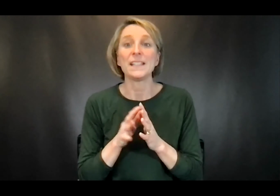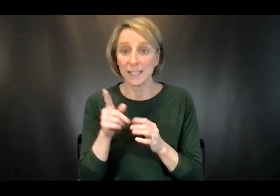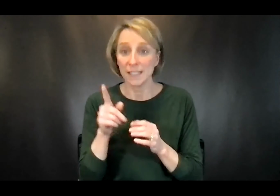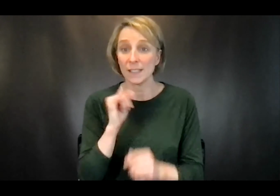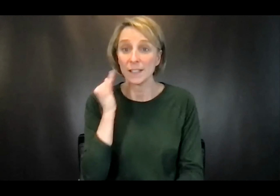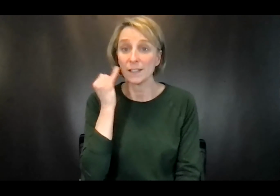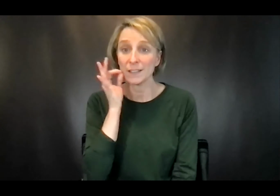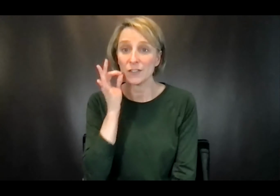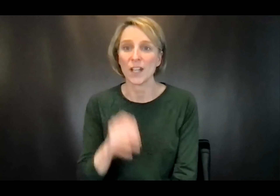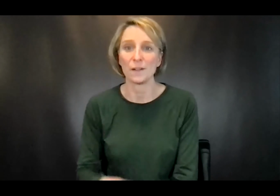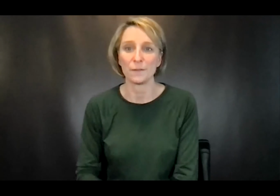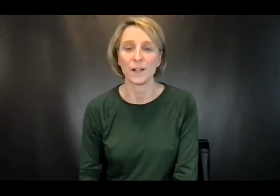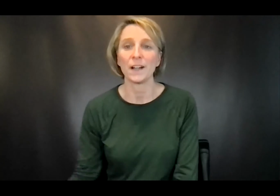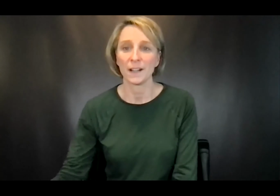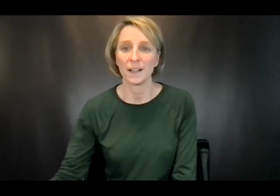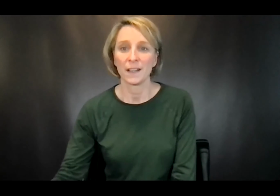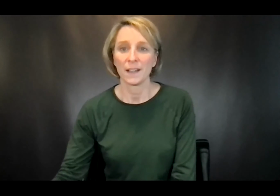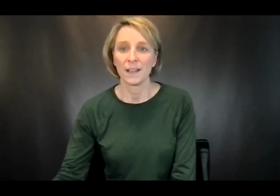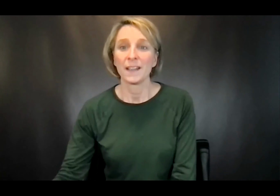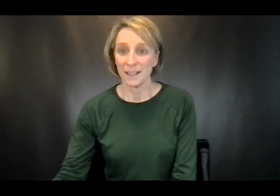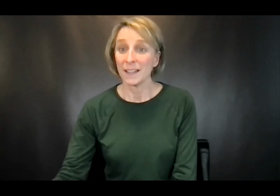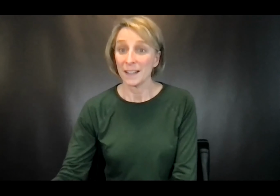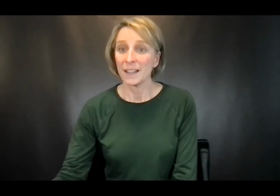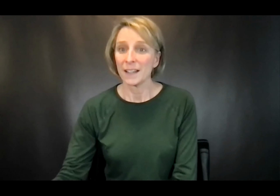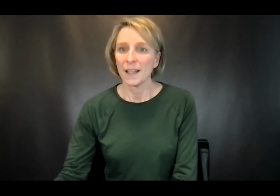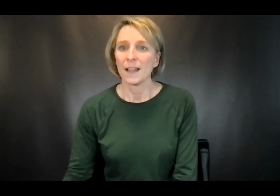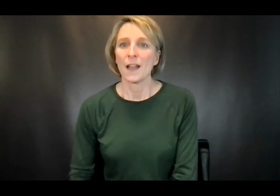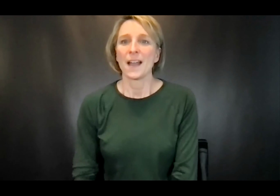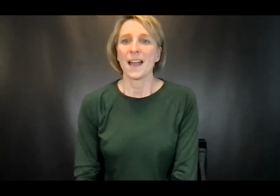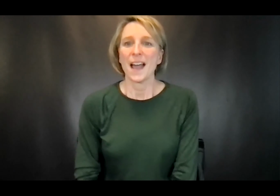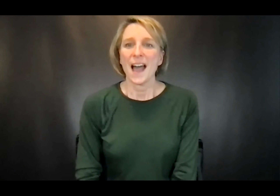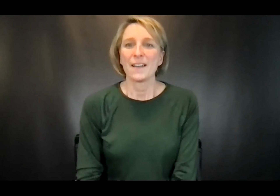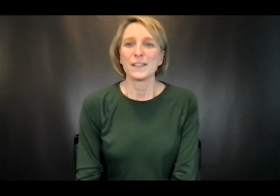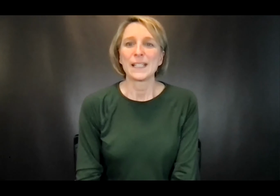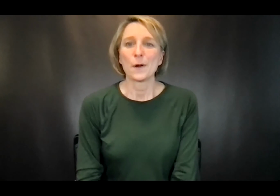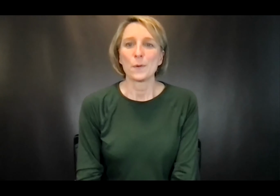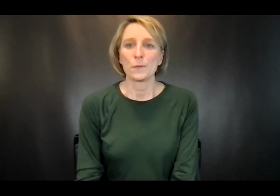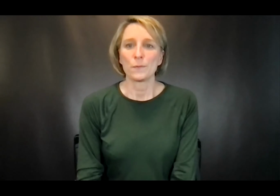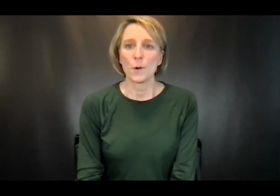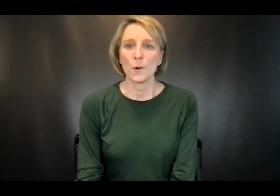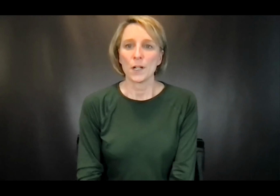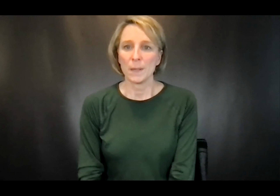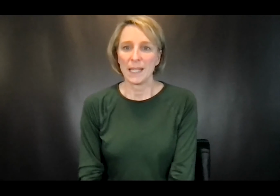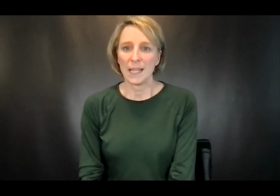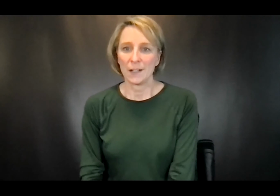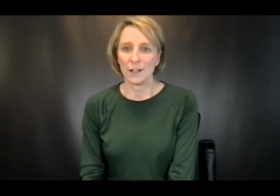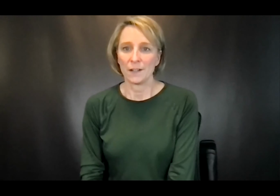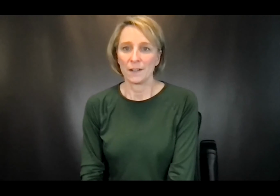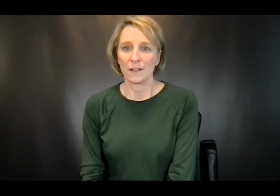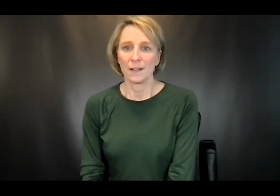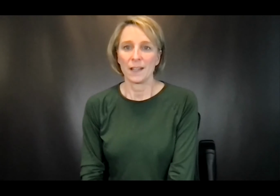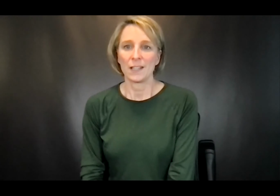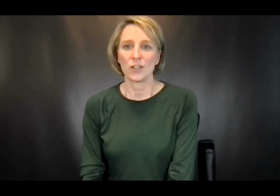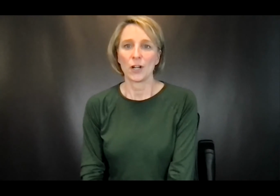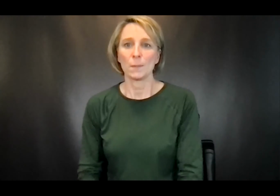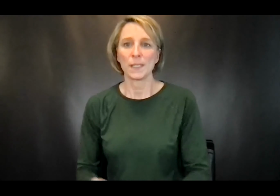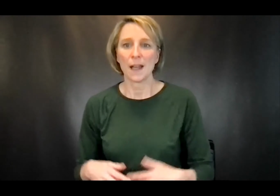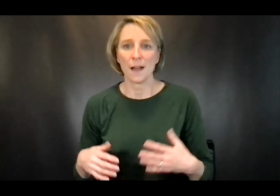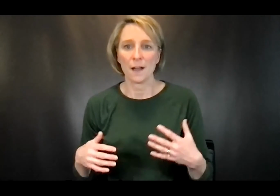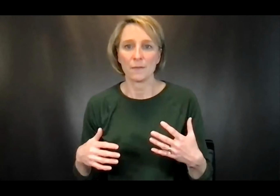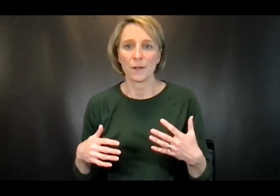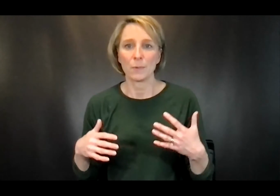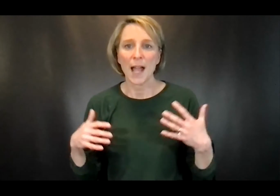And this is Jennifer. Hi, Jennifer. So for a beginner, in